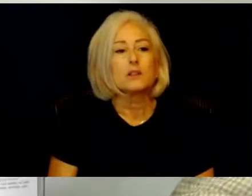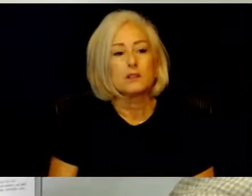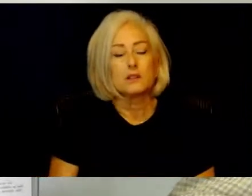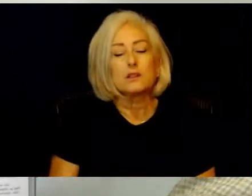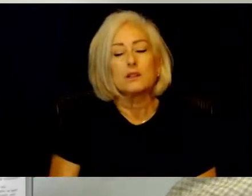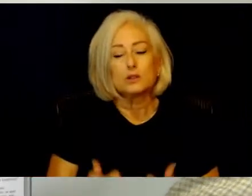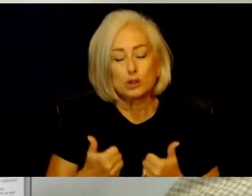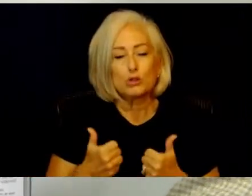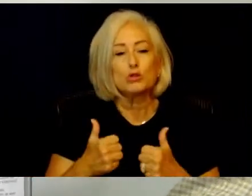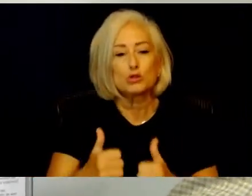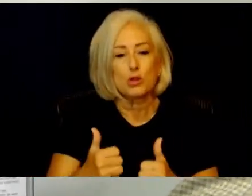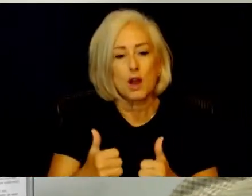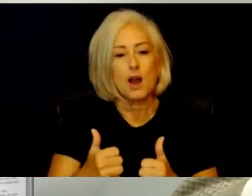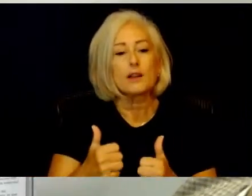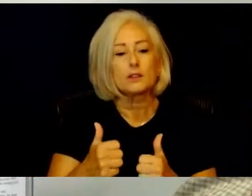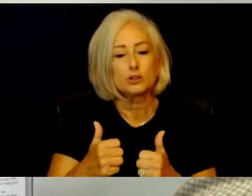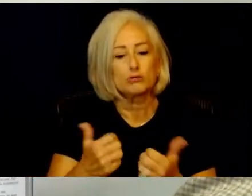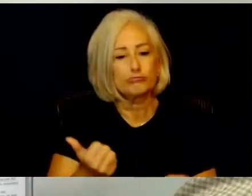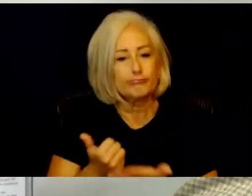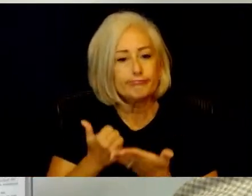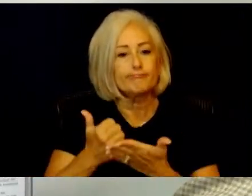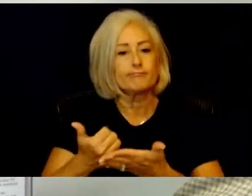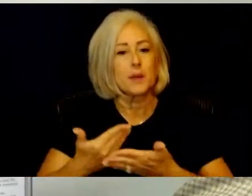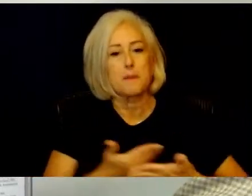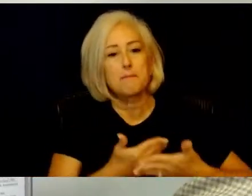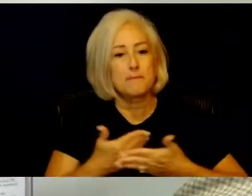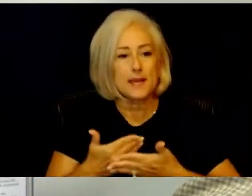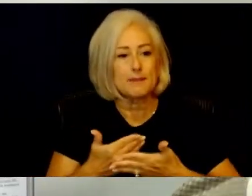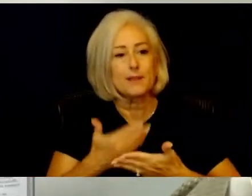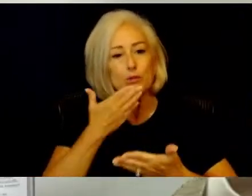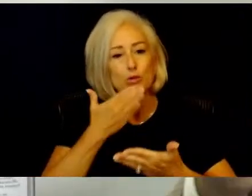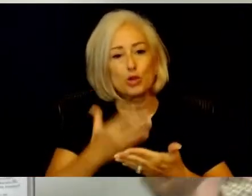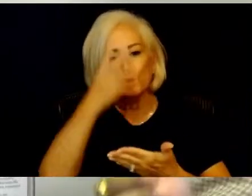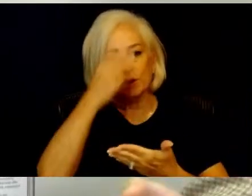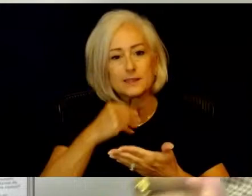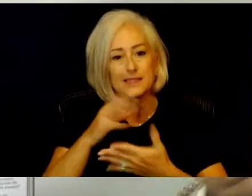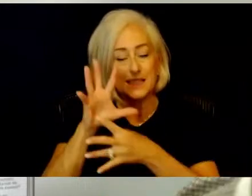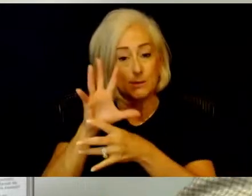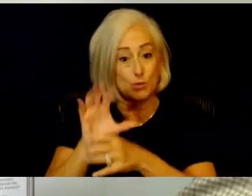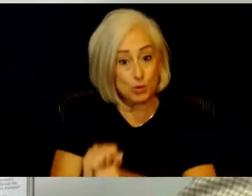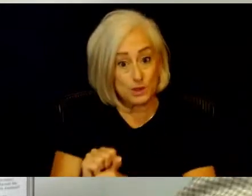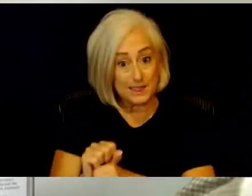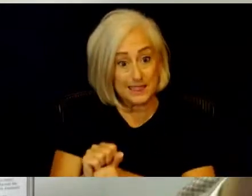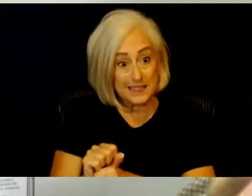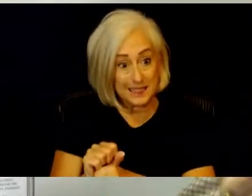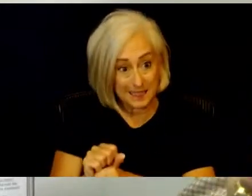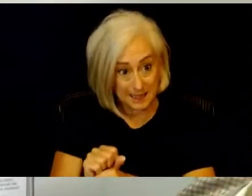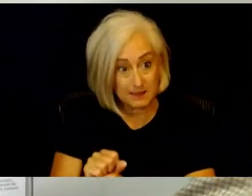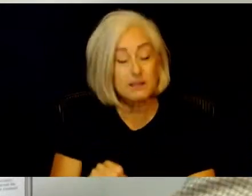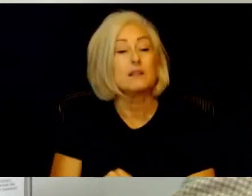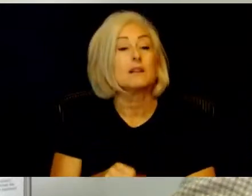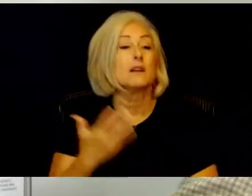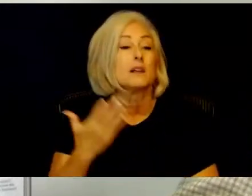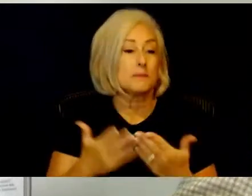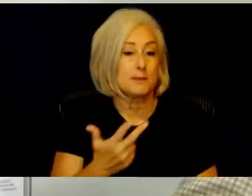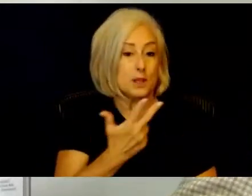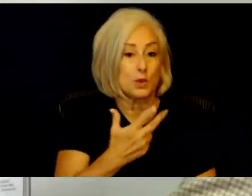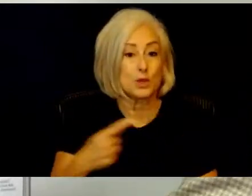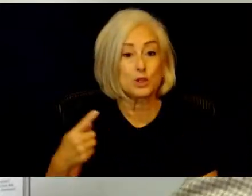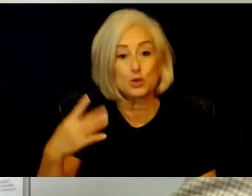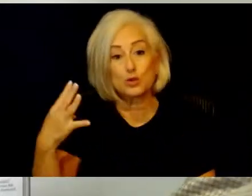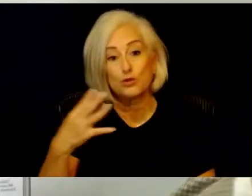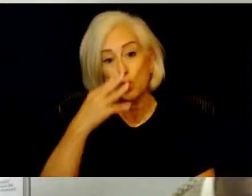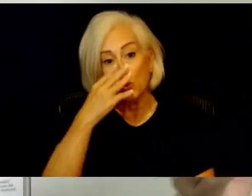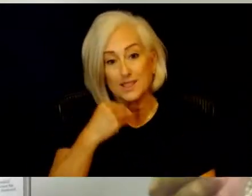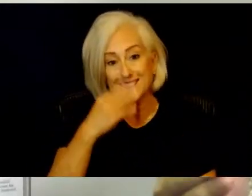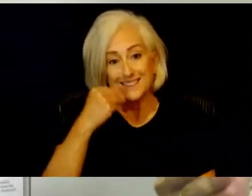routine where they take a longer period of sleep in one chunk and then 3 or 4 naps when they are that young, getting